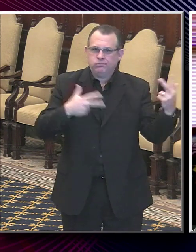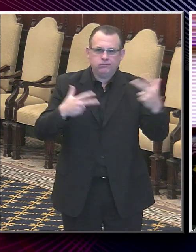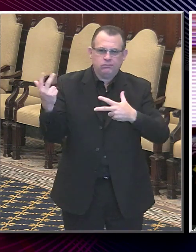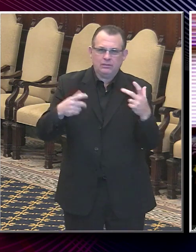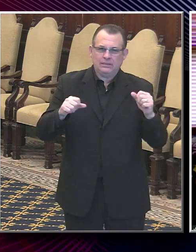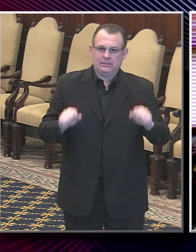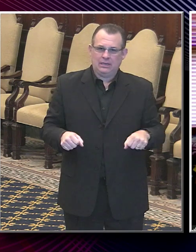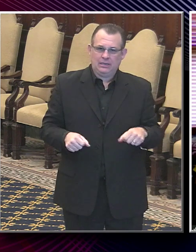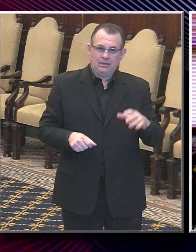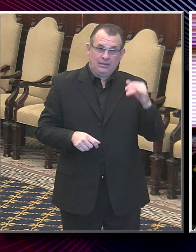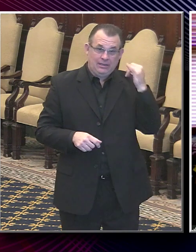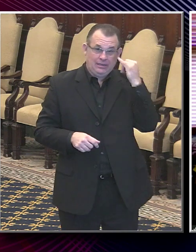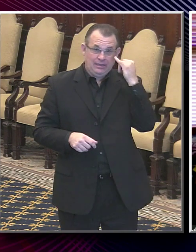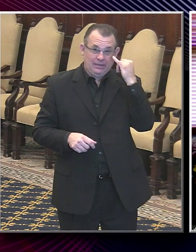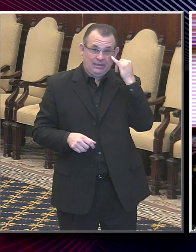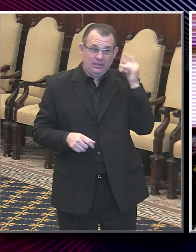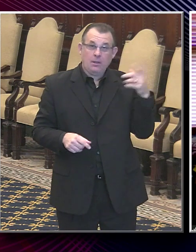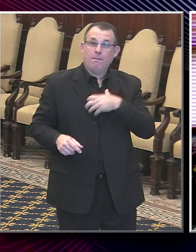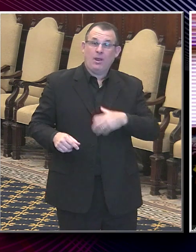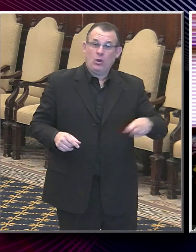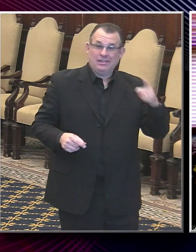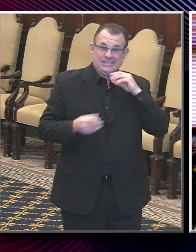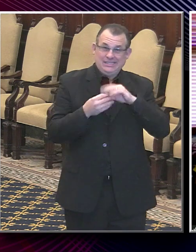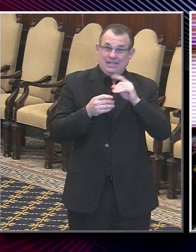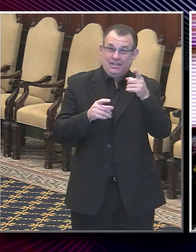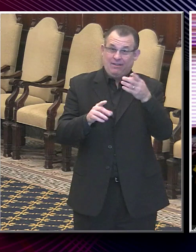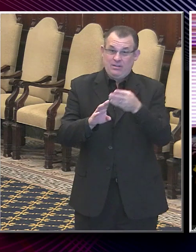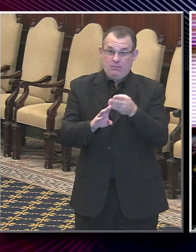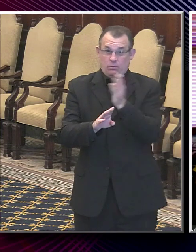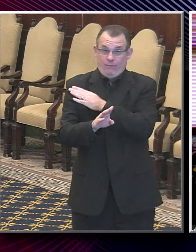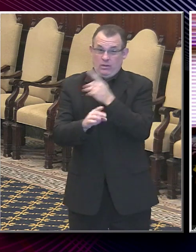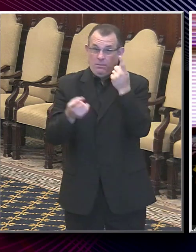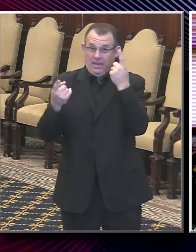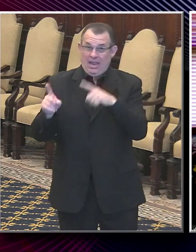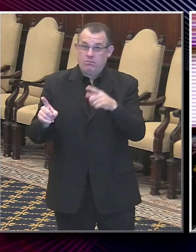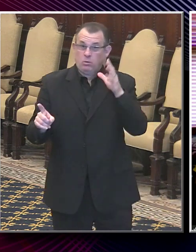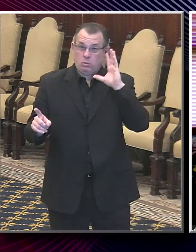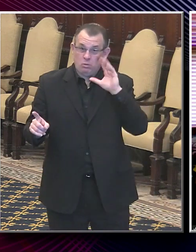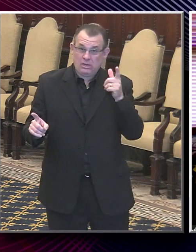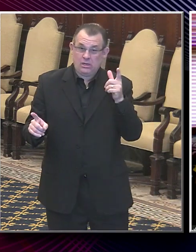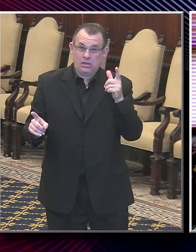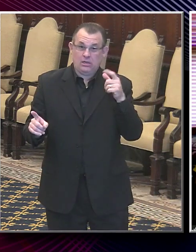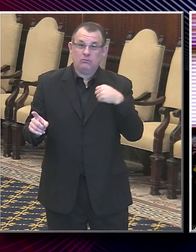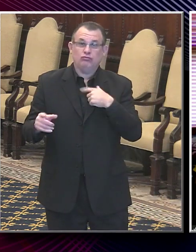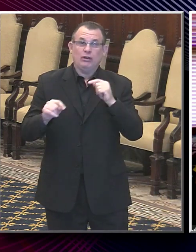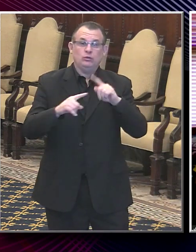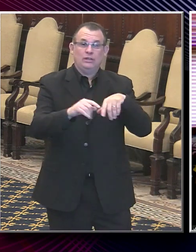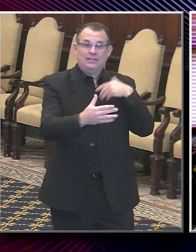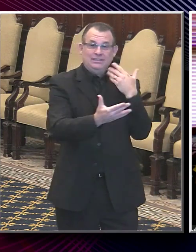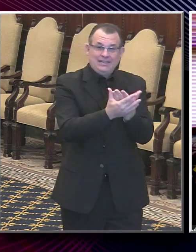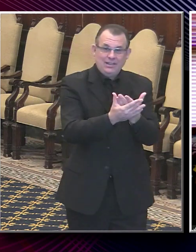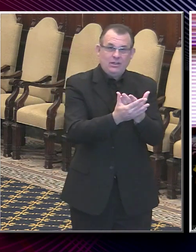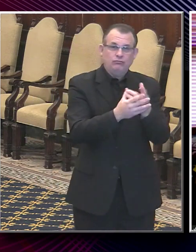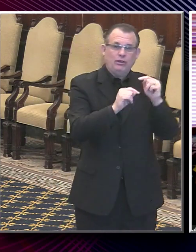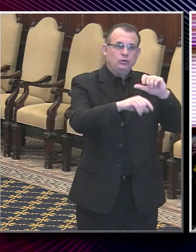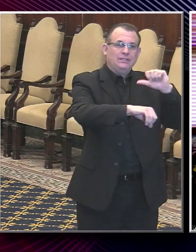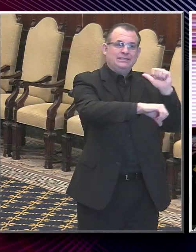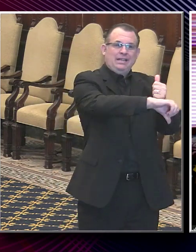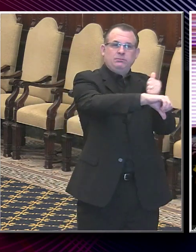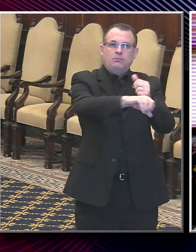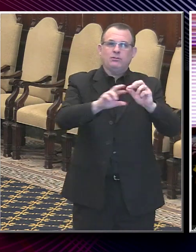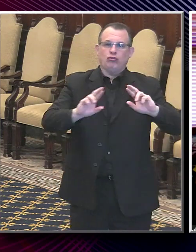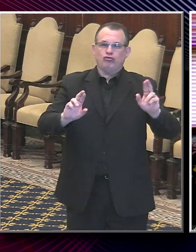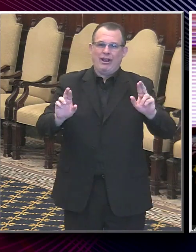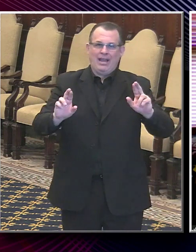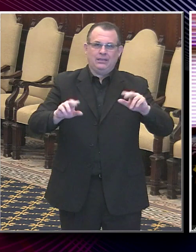we have advanced information and intelligence that something's going to happen, we try to get ahead of it and get our people in place strategically so they can